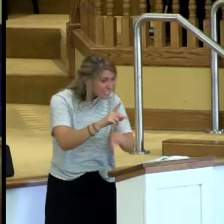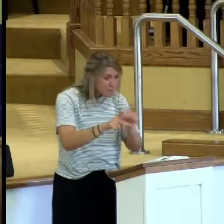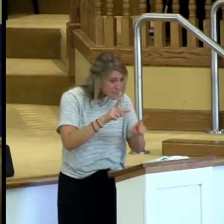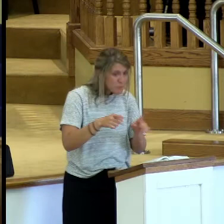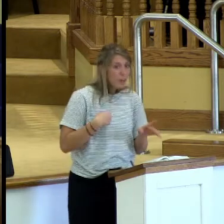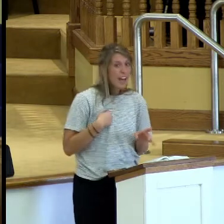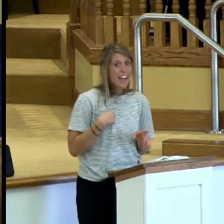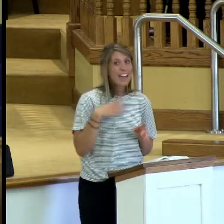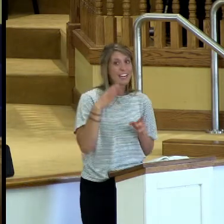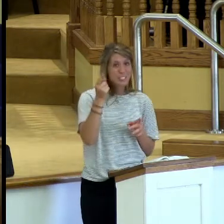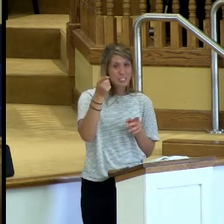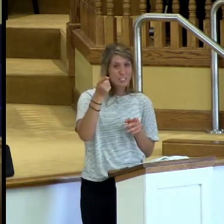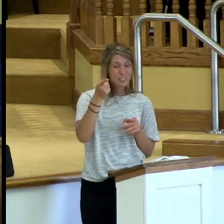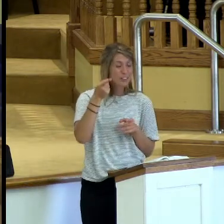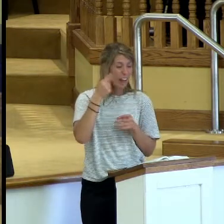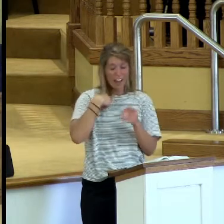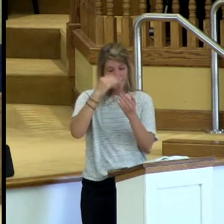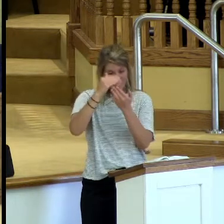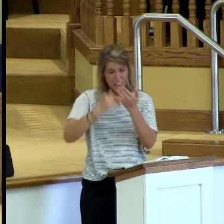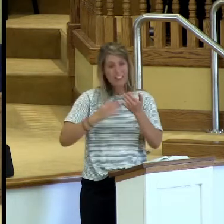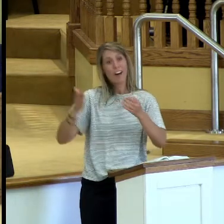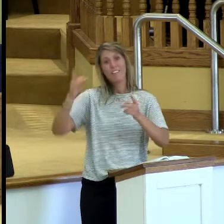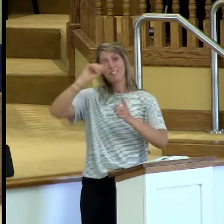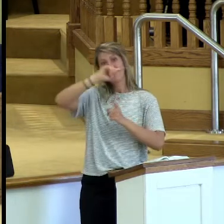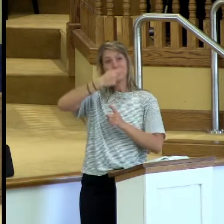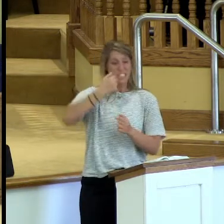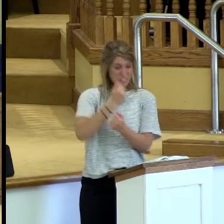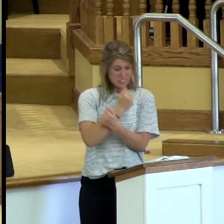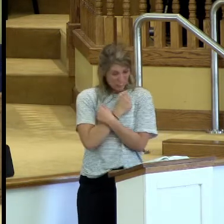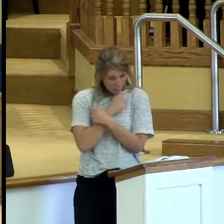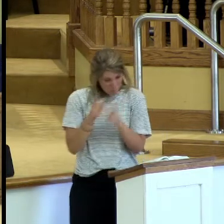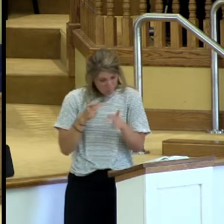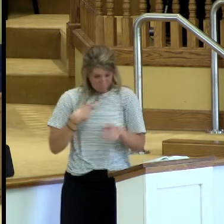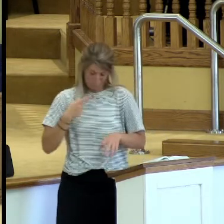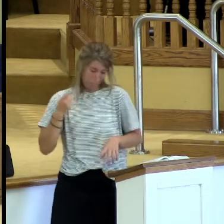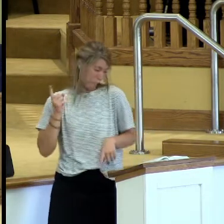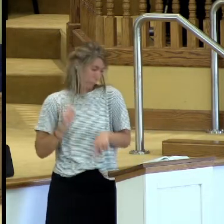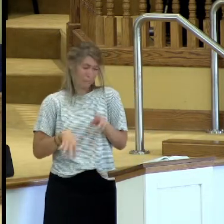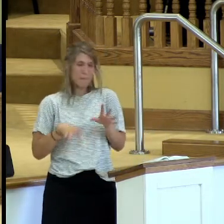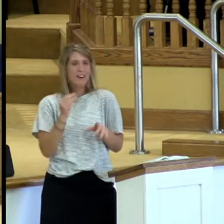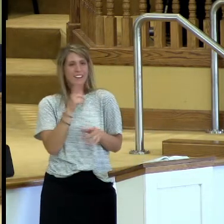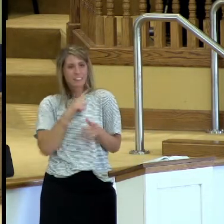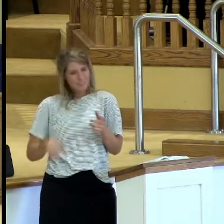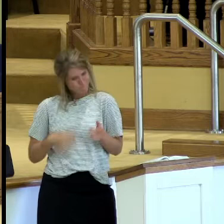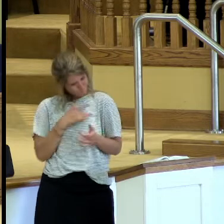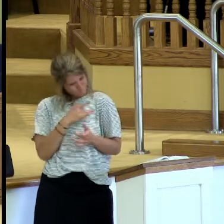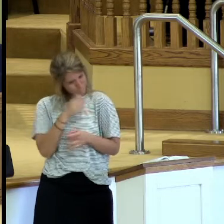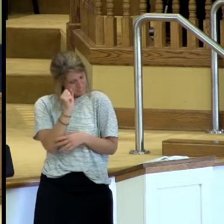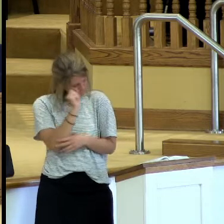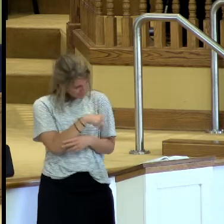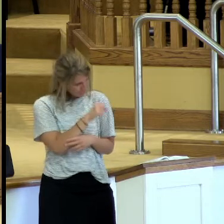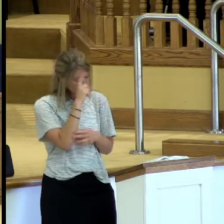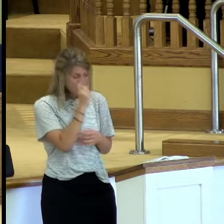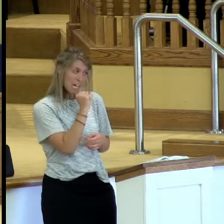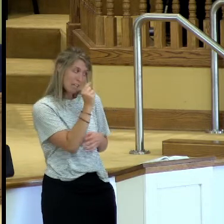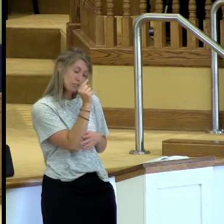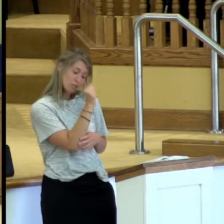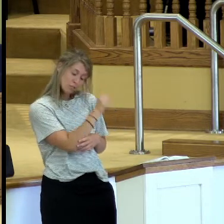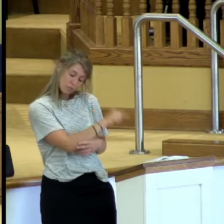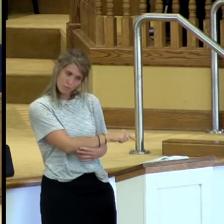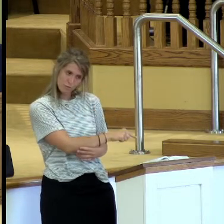people. And you're calling me to do all these things and on top of it, love these folk. And he was like, yeah, because it's no longer